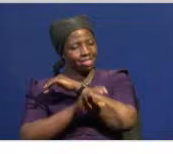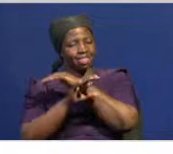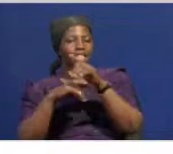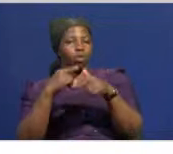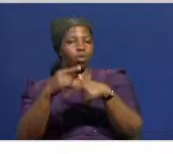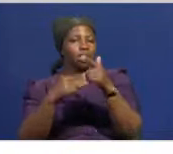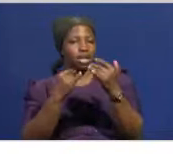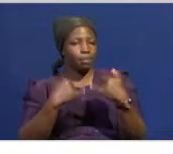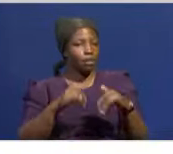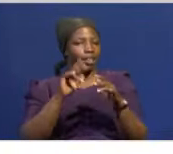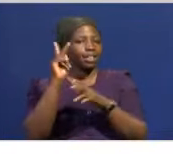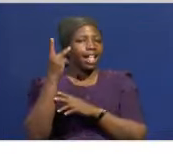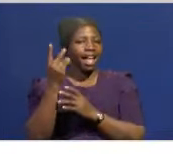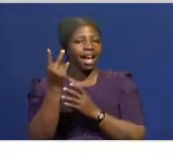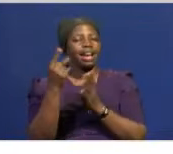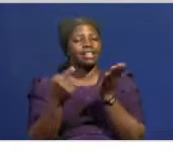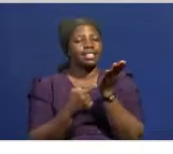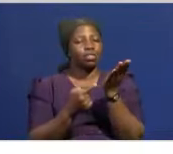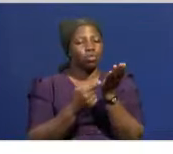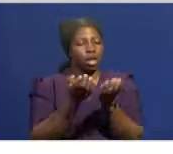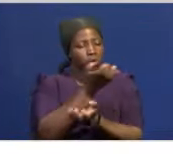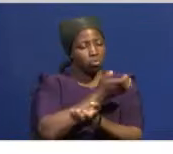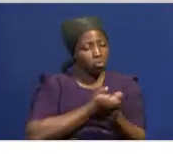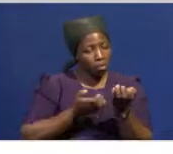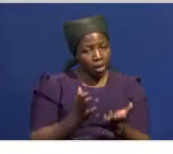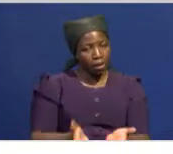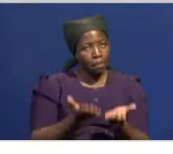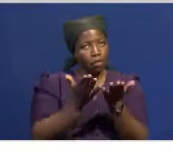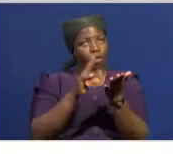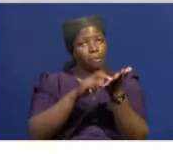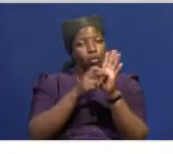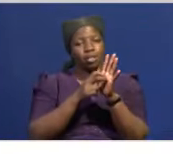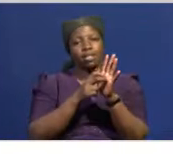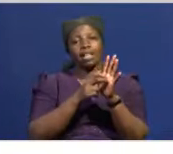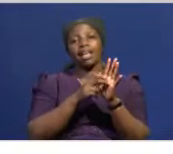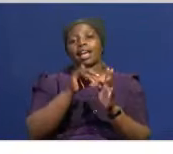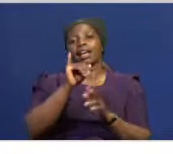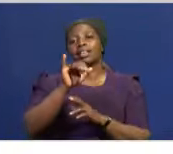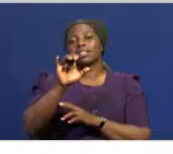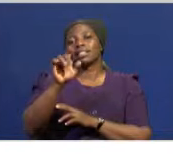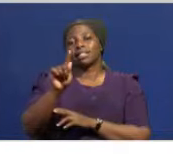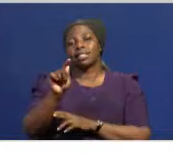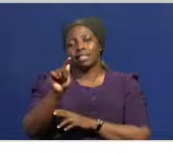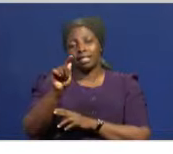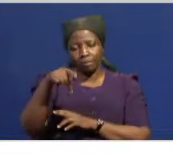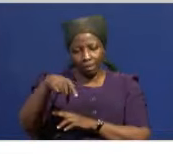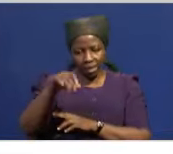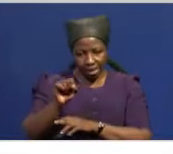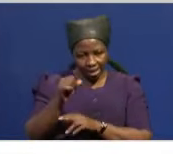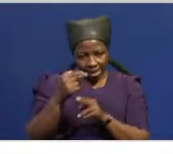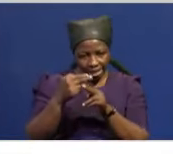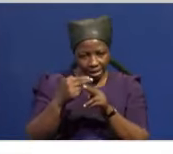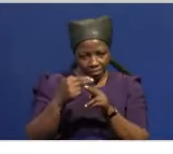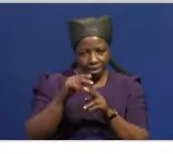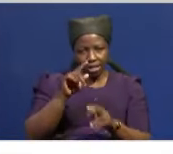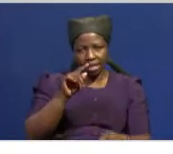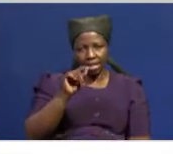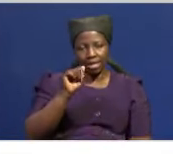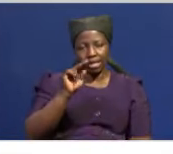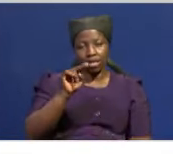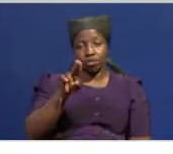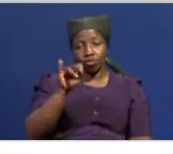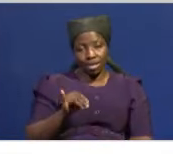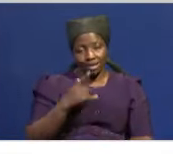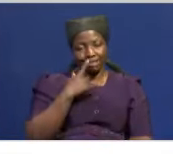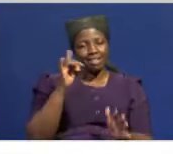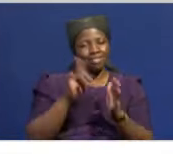Kenya Digital Economy Acceleration Project. Information Communication and Digital Economy Principal Secretary Engineer John Tanui